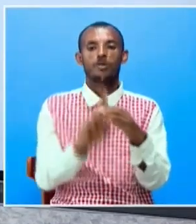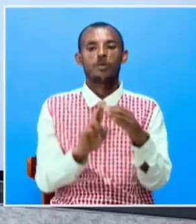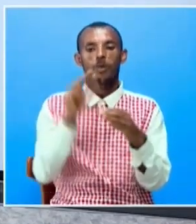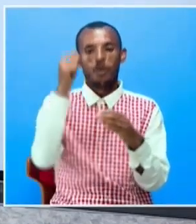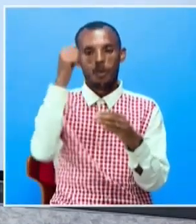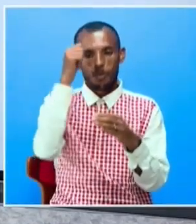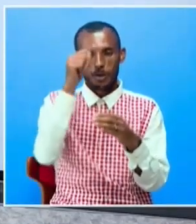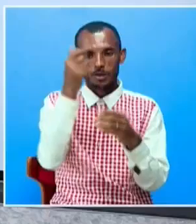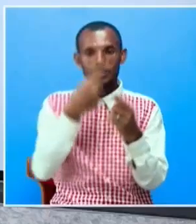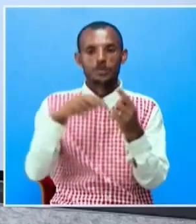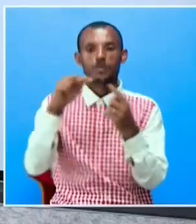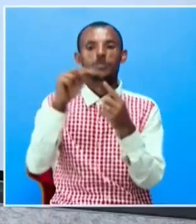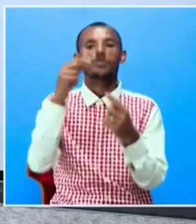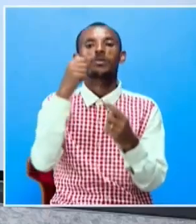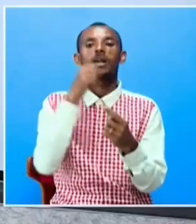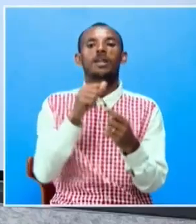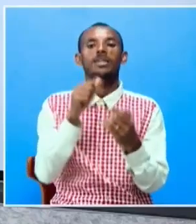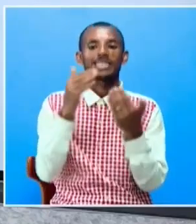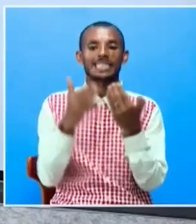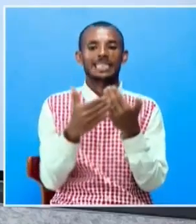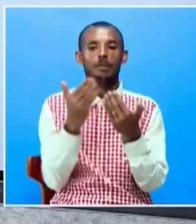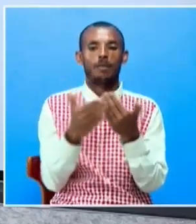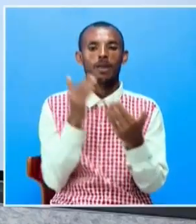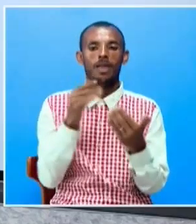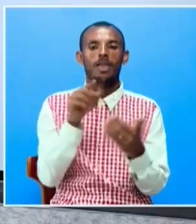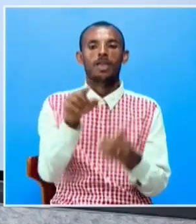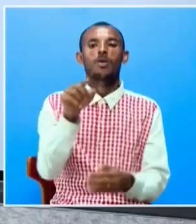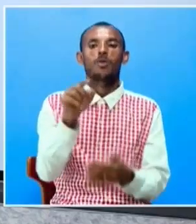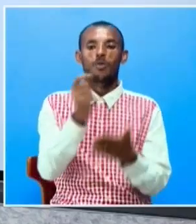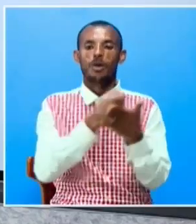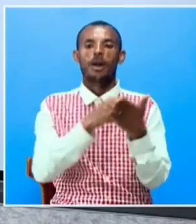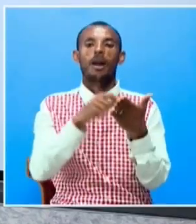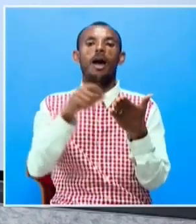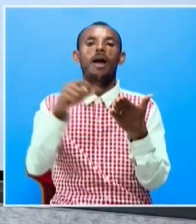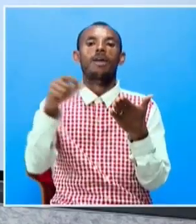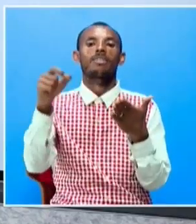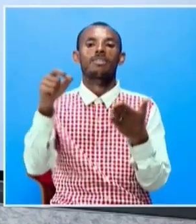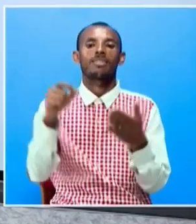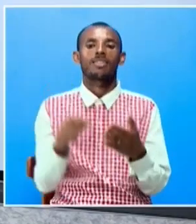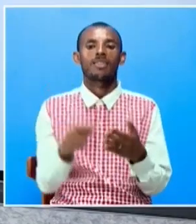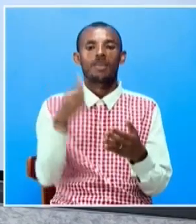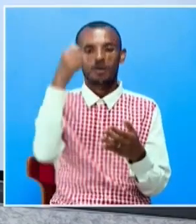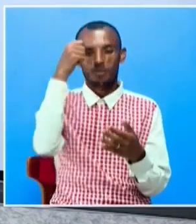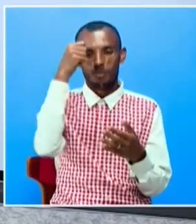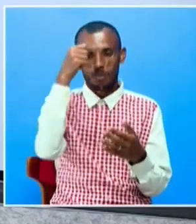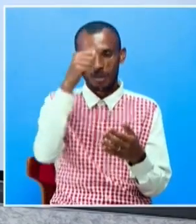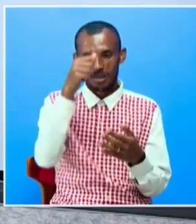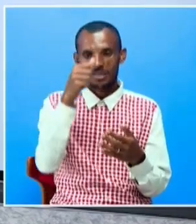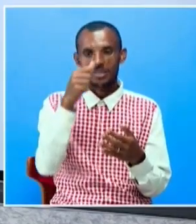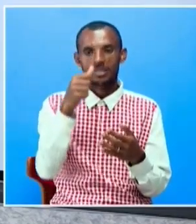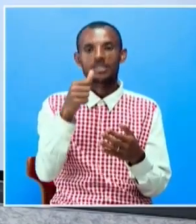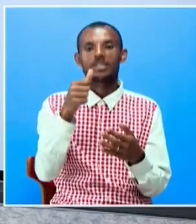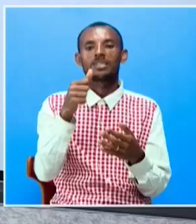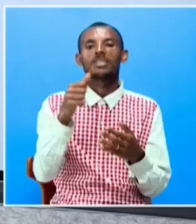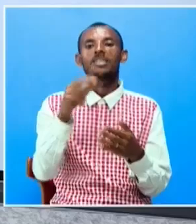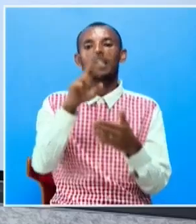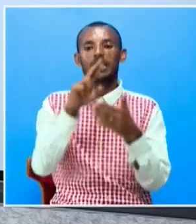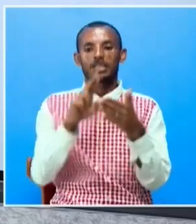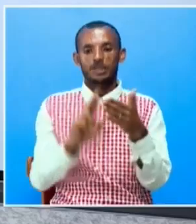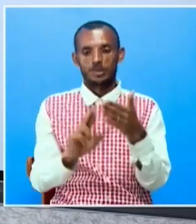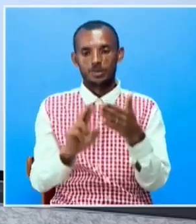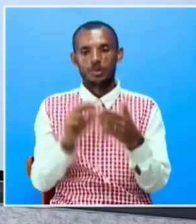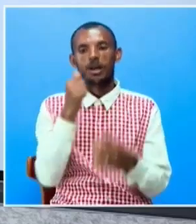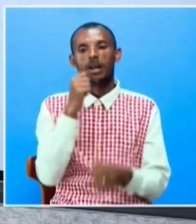to girls. Simply, you write boys ratio